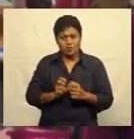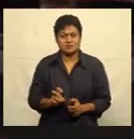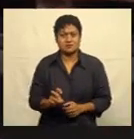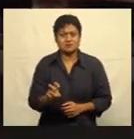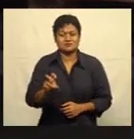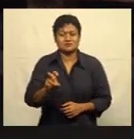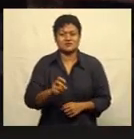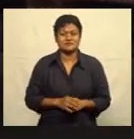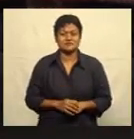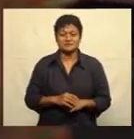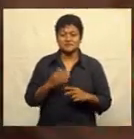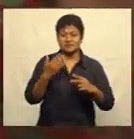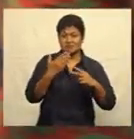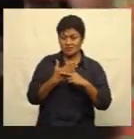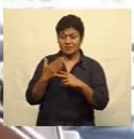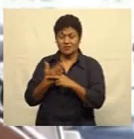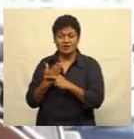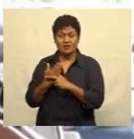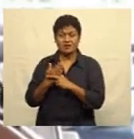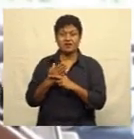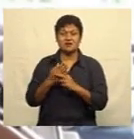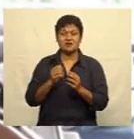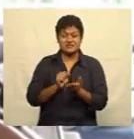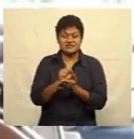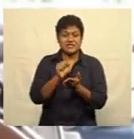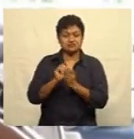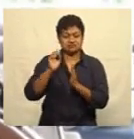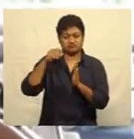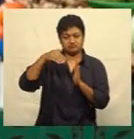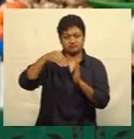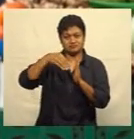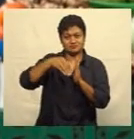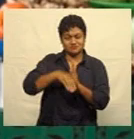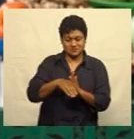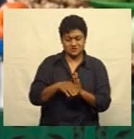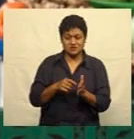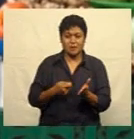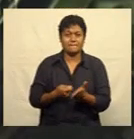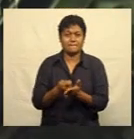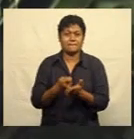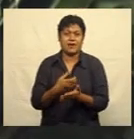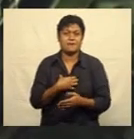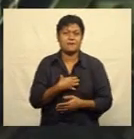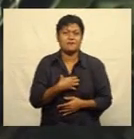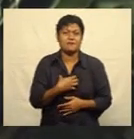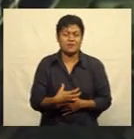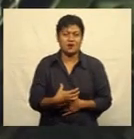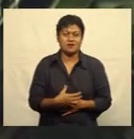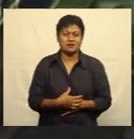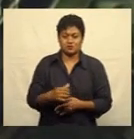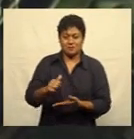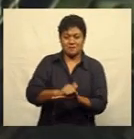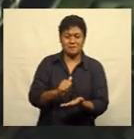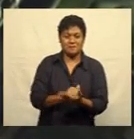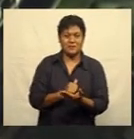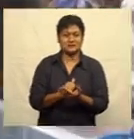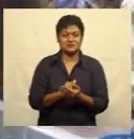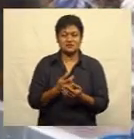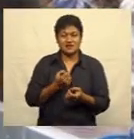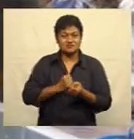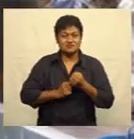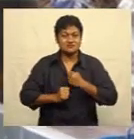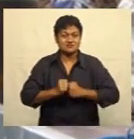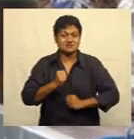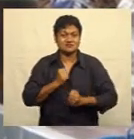the lockdown, sales have been dropping every day and they've been paying higher wholesale prices. But while struggling like so many